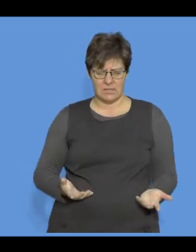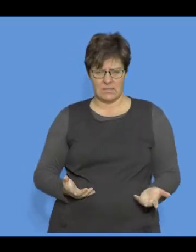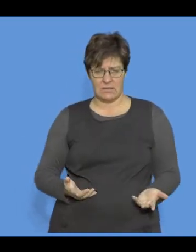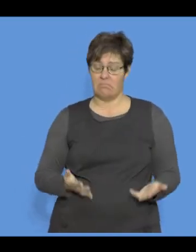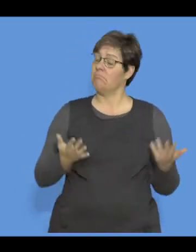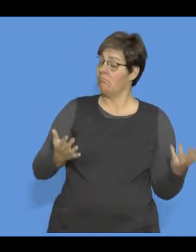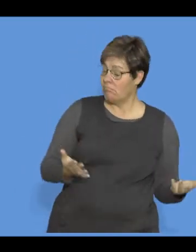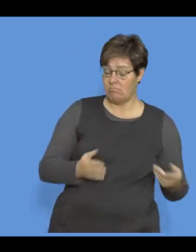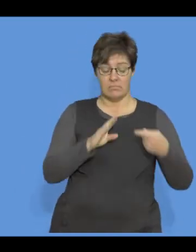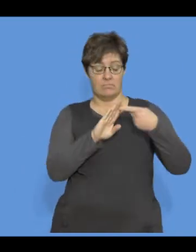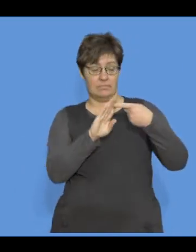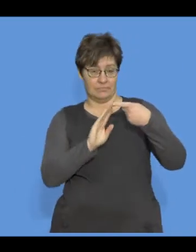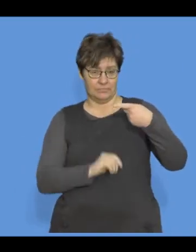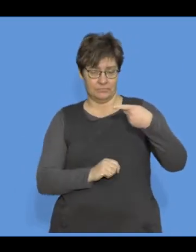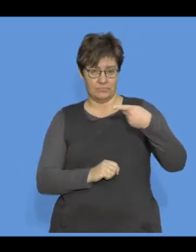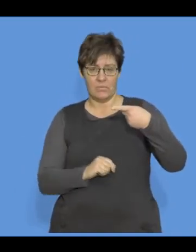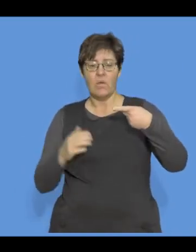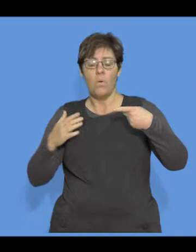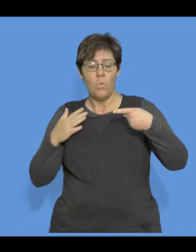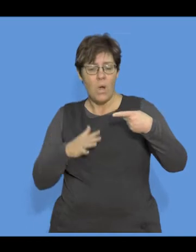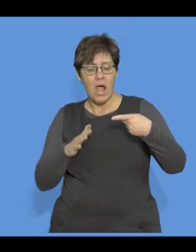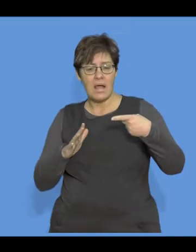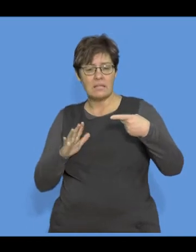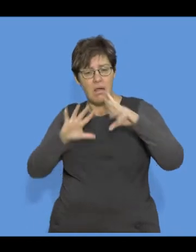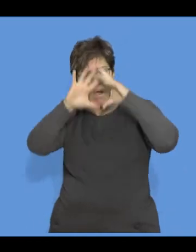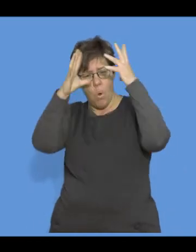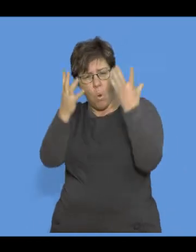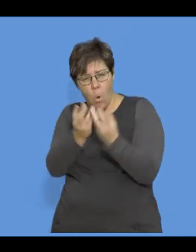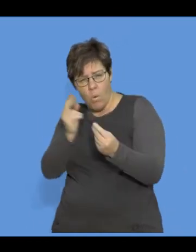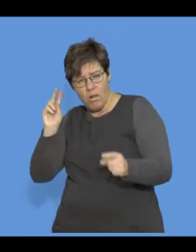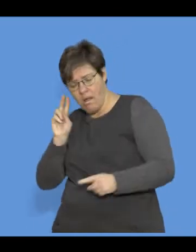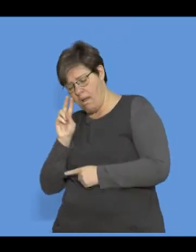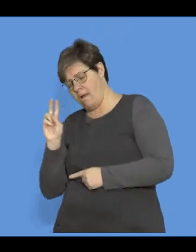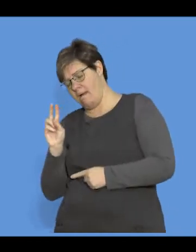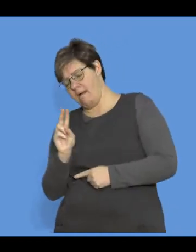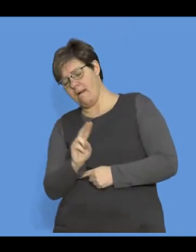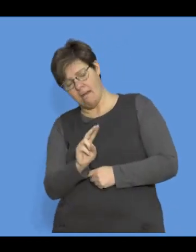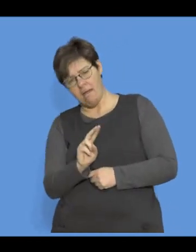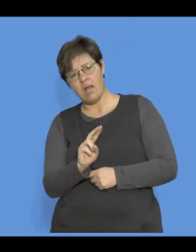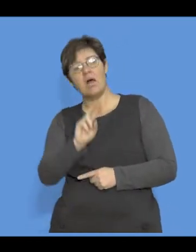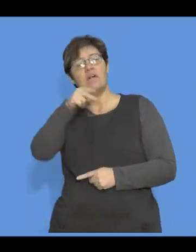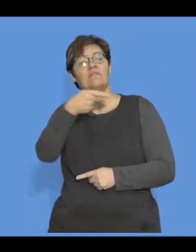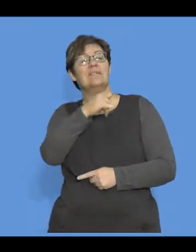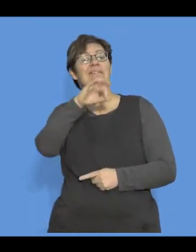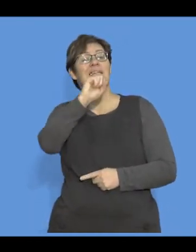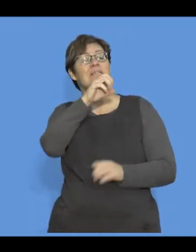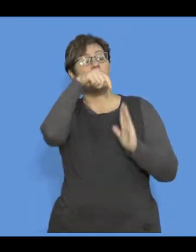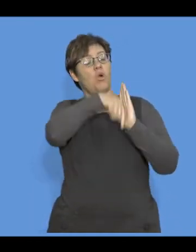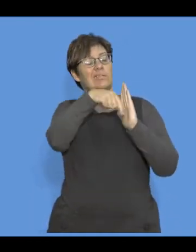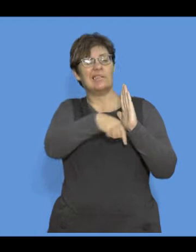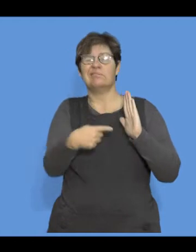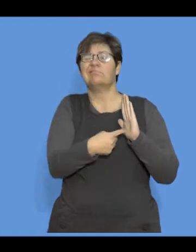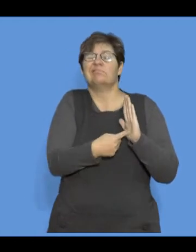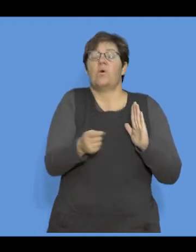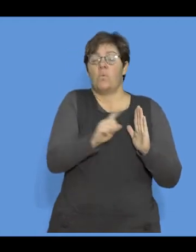first thing is that we want to get an overview of what the physics content is all about. So